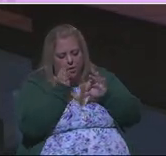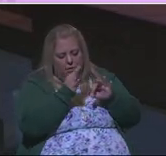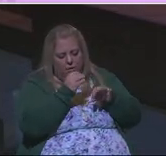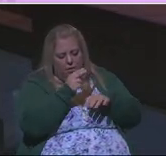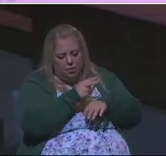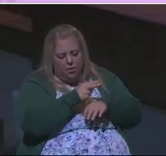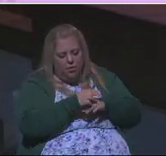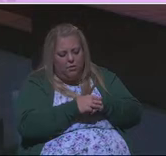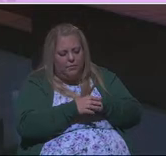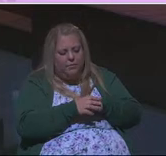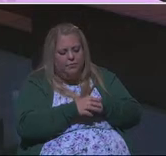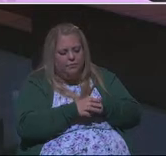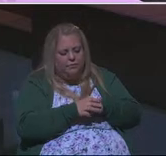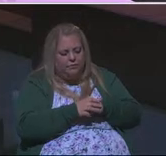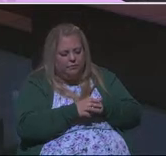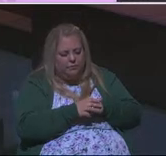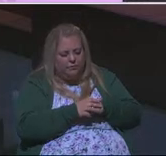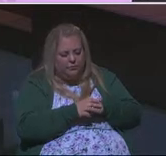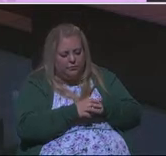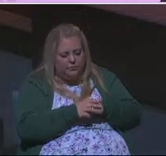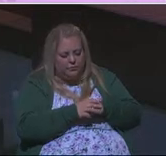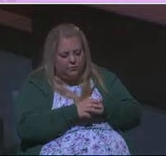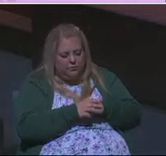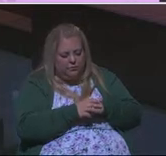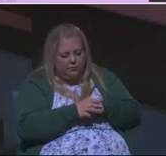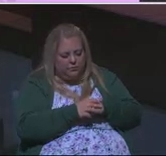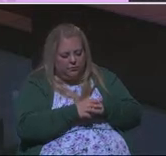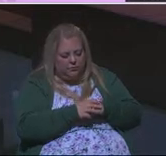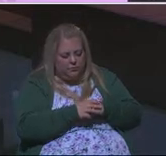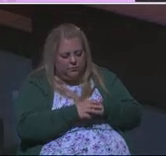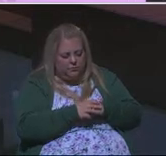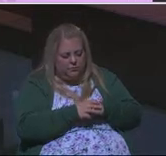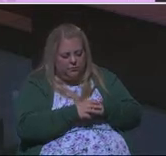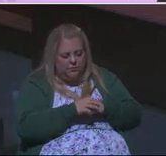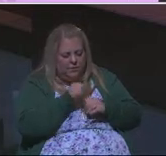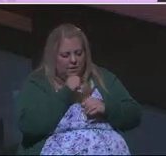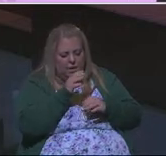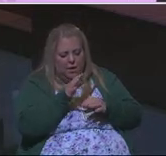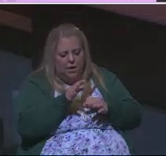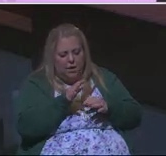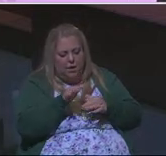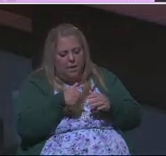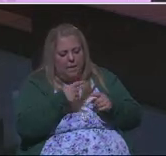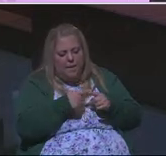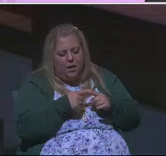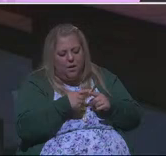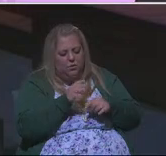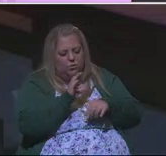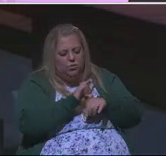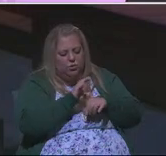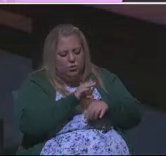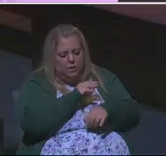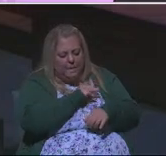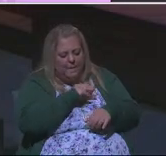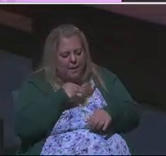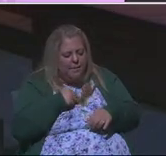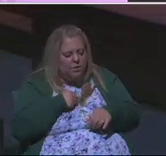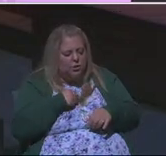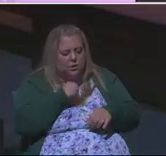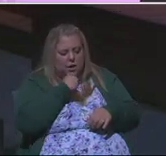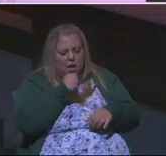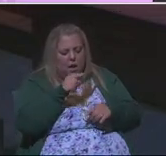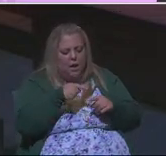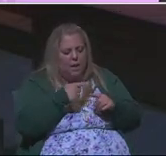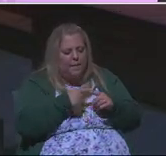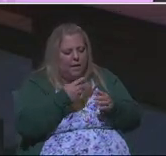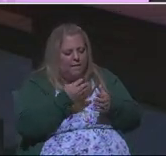just right there. Yes, sir, thank you. Listen, this is not about church membership. This is not about finances.